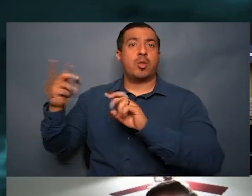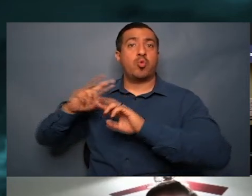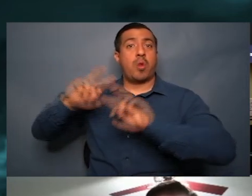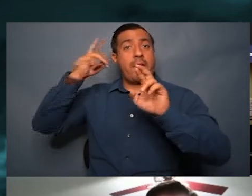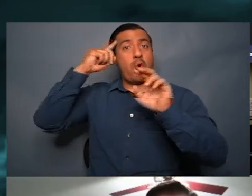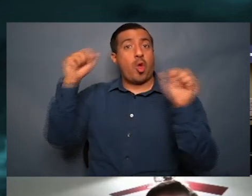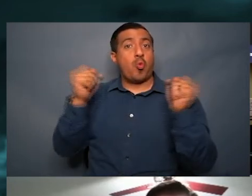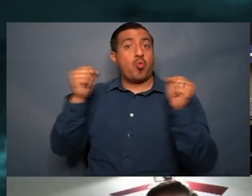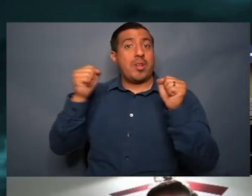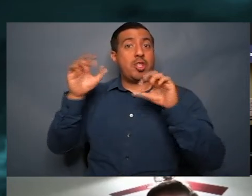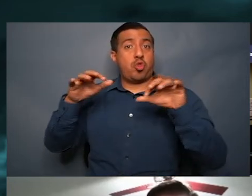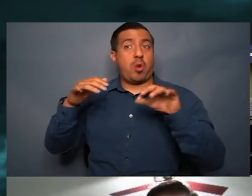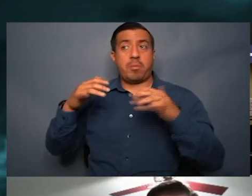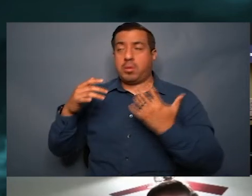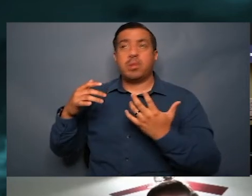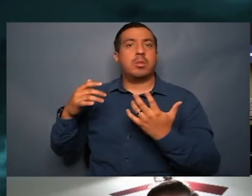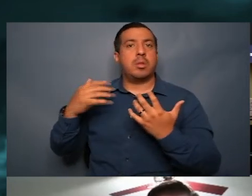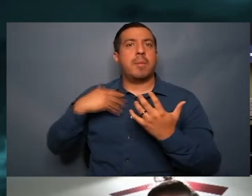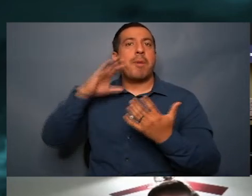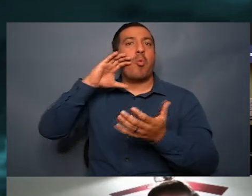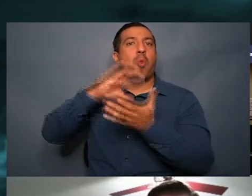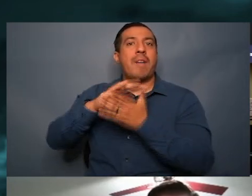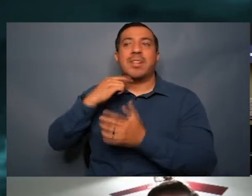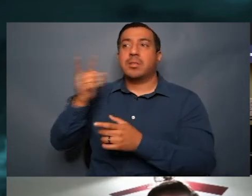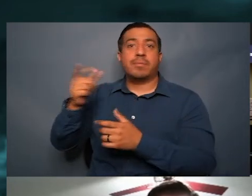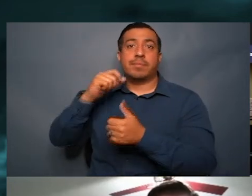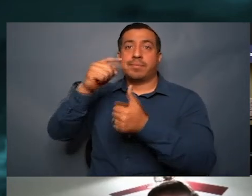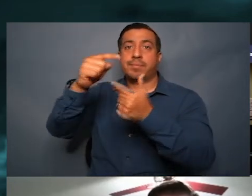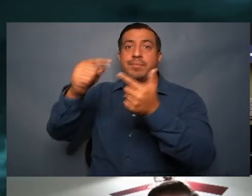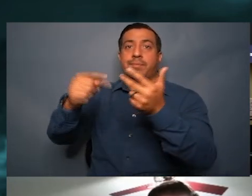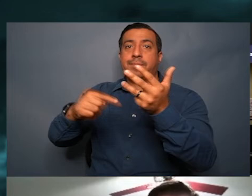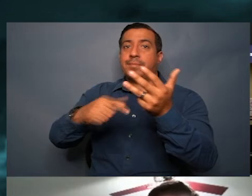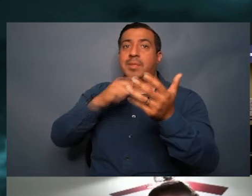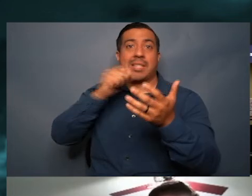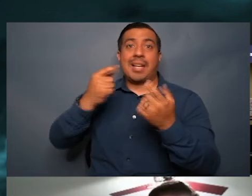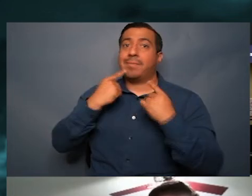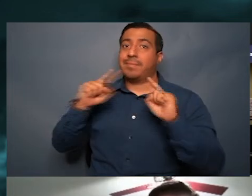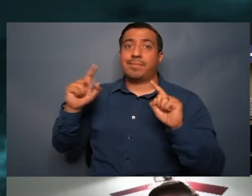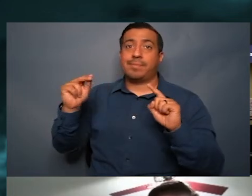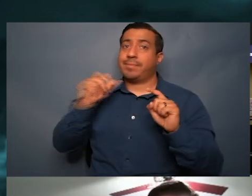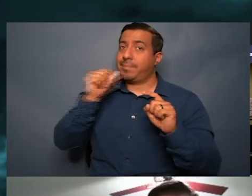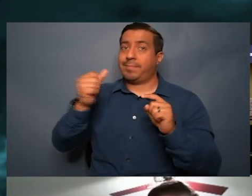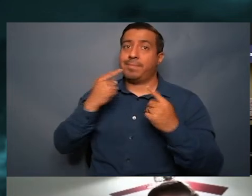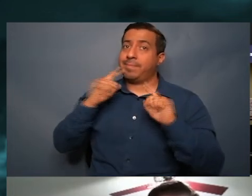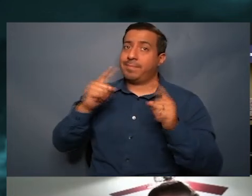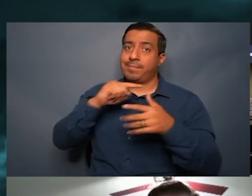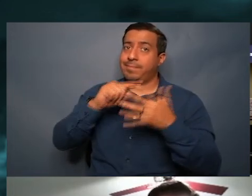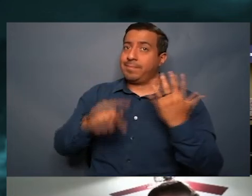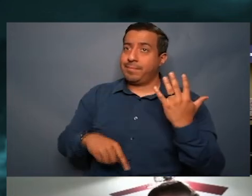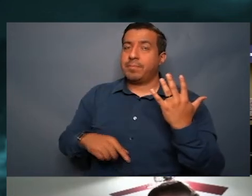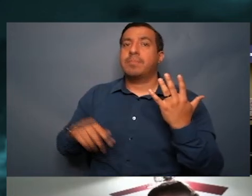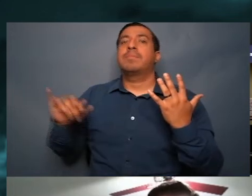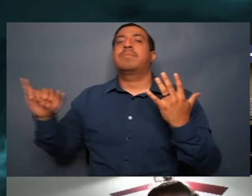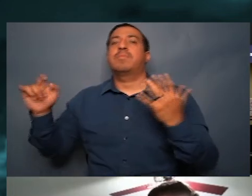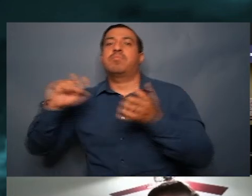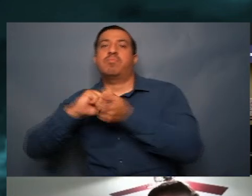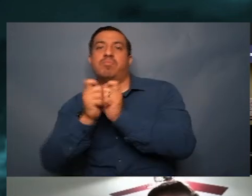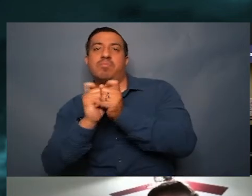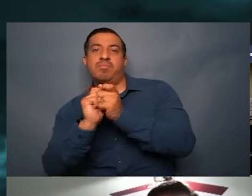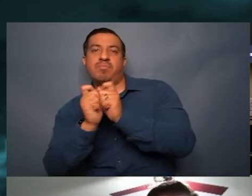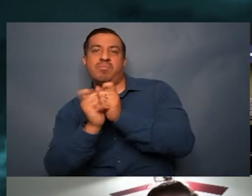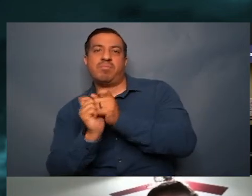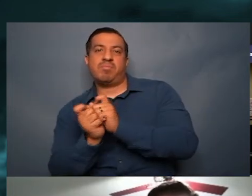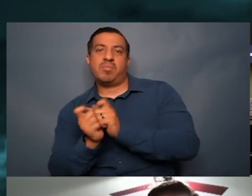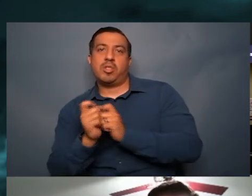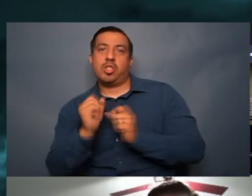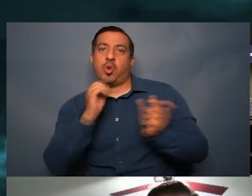storm, my wife said, hey, this didn't work, this didn't work, this didn't work. So, we made changes to that plan so I don't